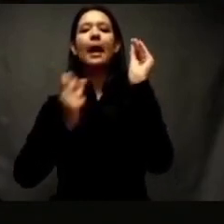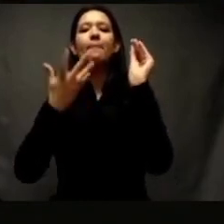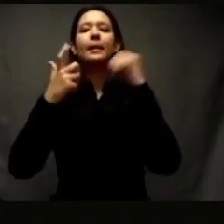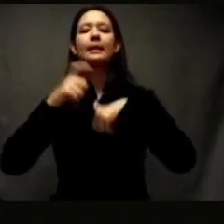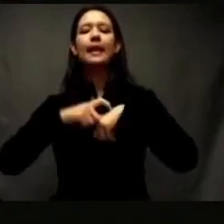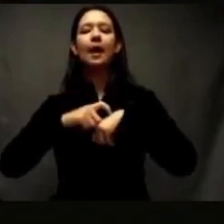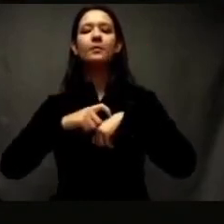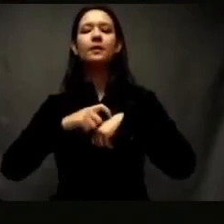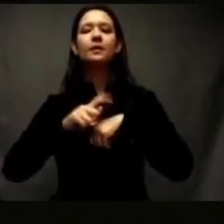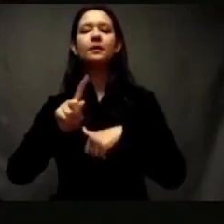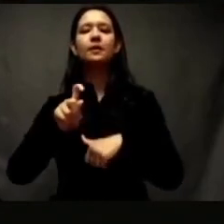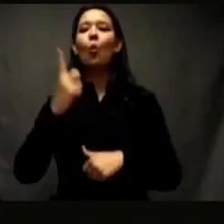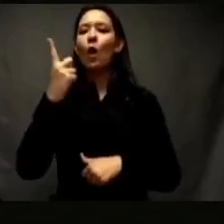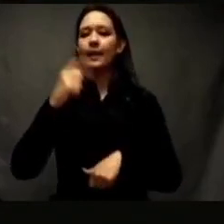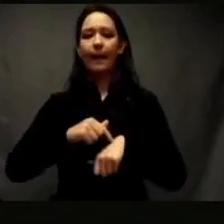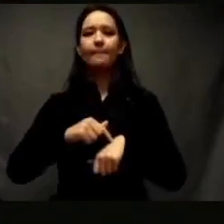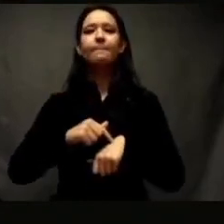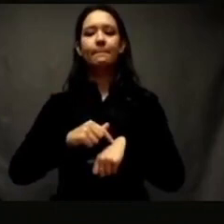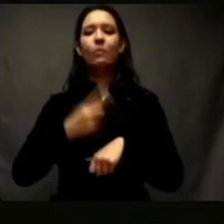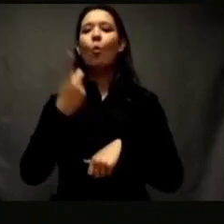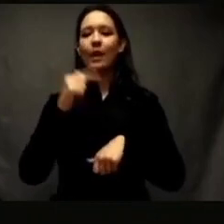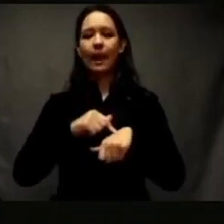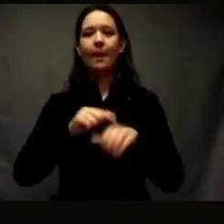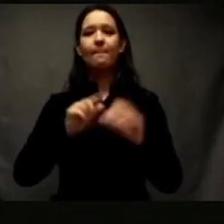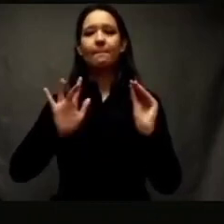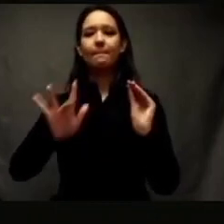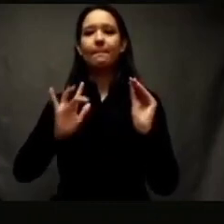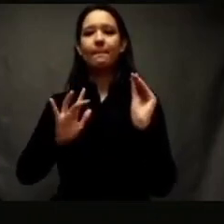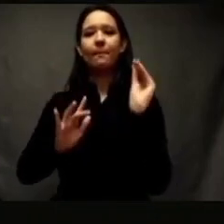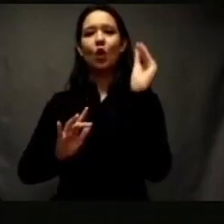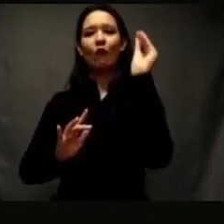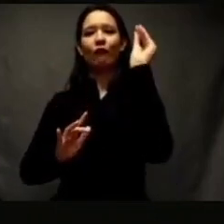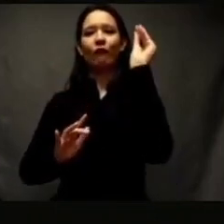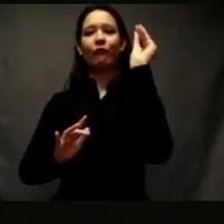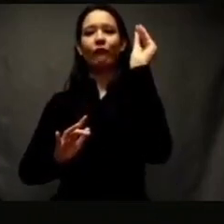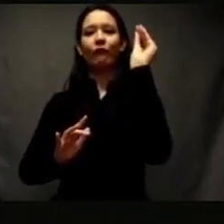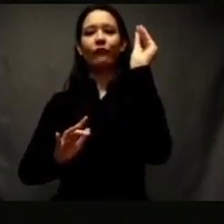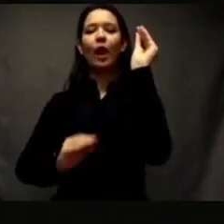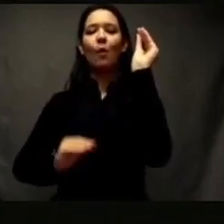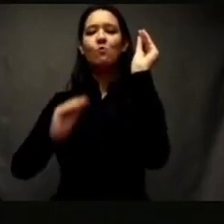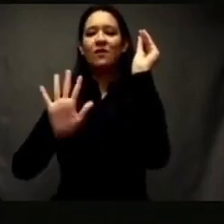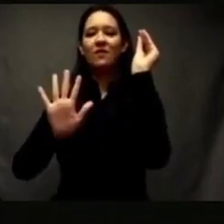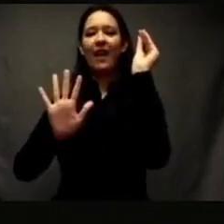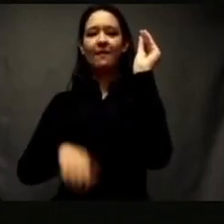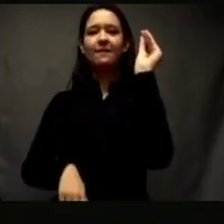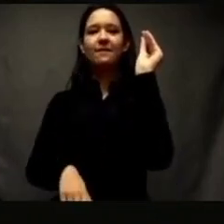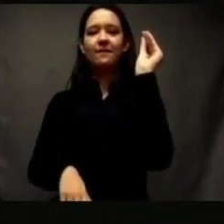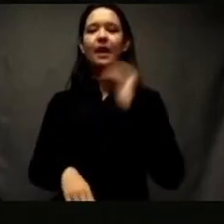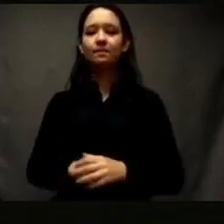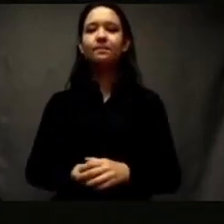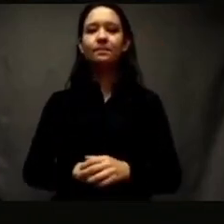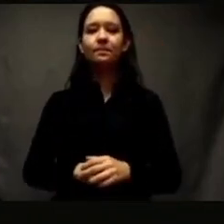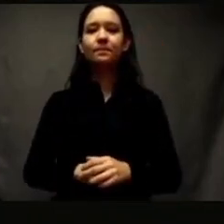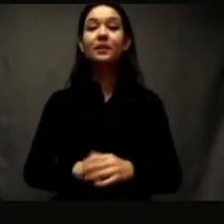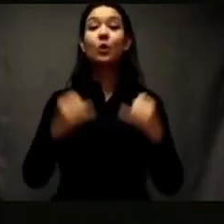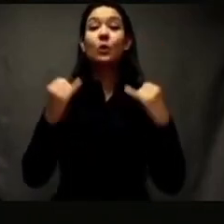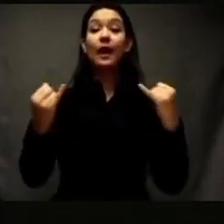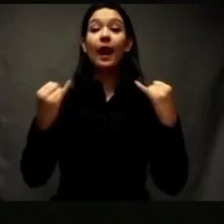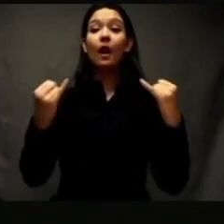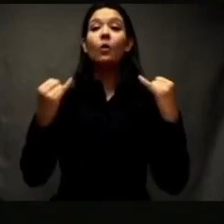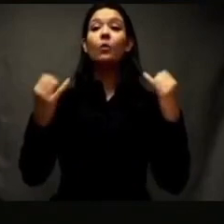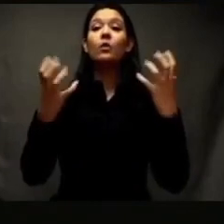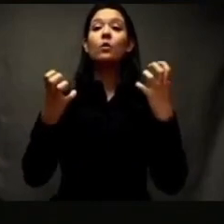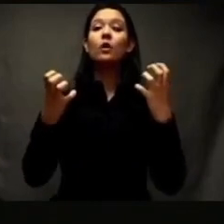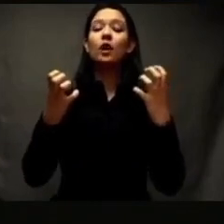up? Once. Did you press it once? Okay, and so we saw it move 5. Great. Mhm. Sounds good. Awesome. So now I want shark